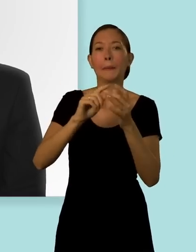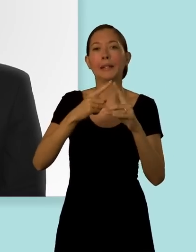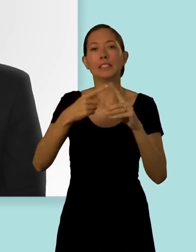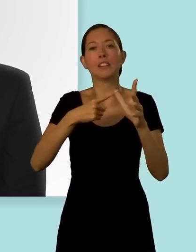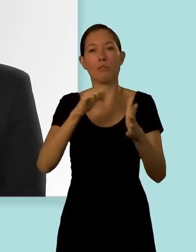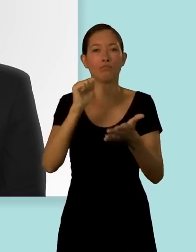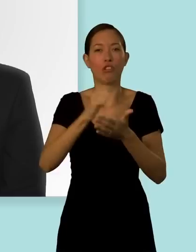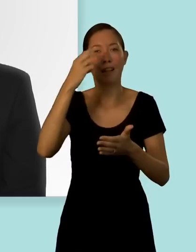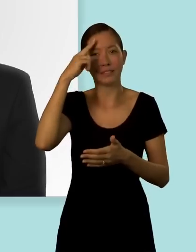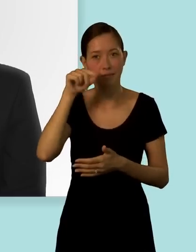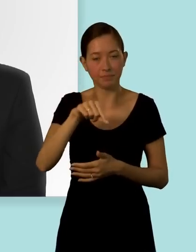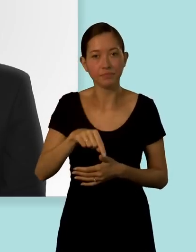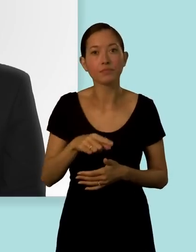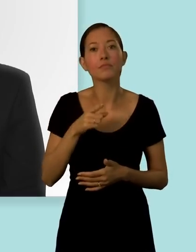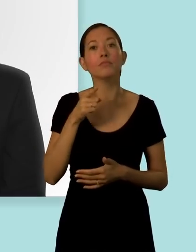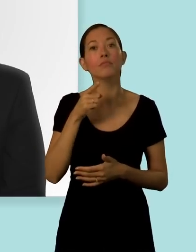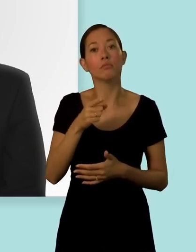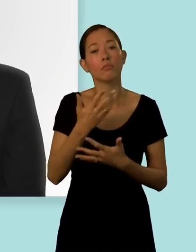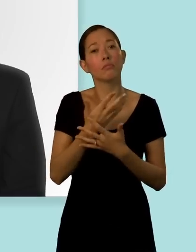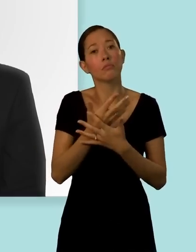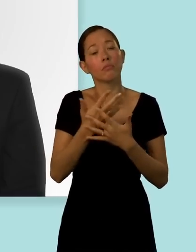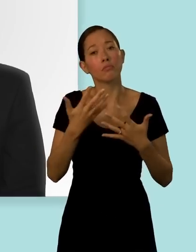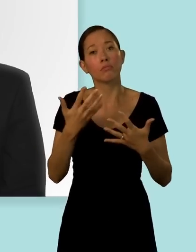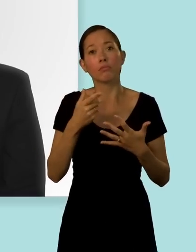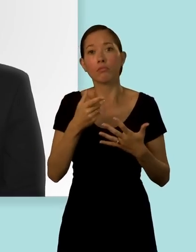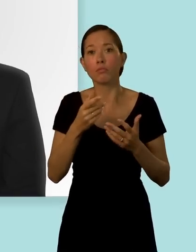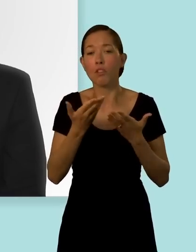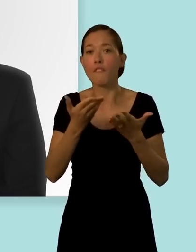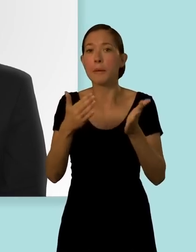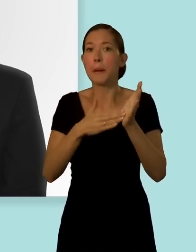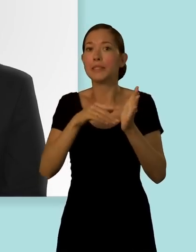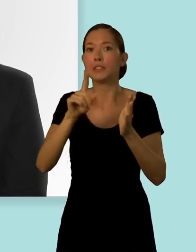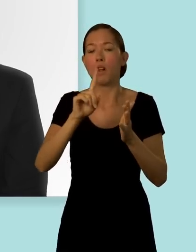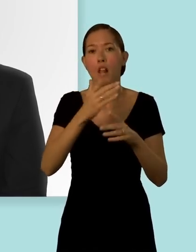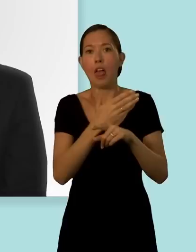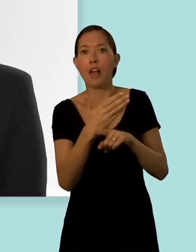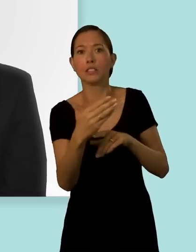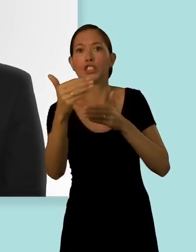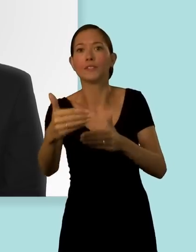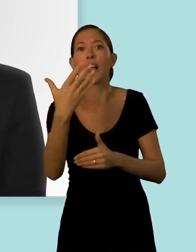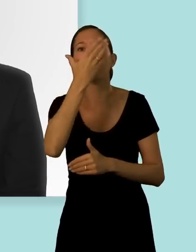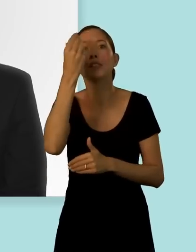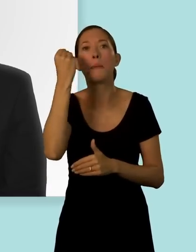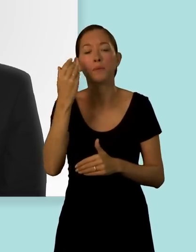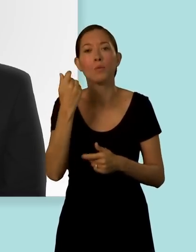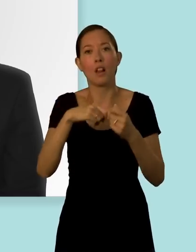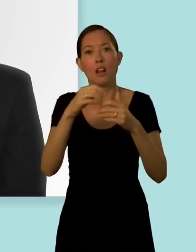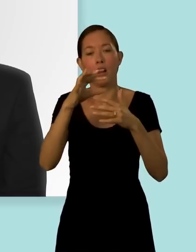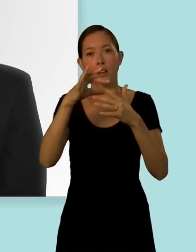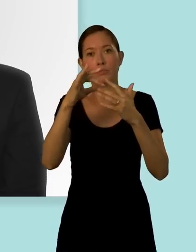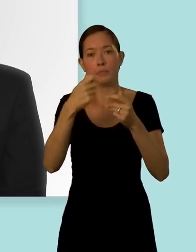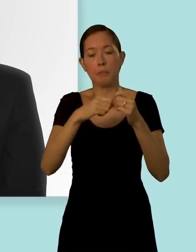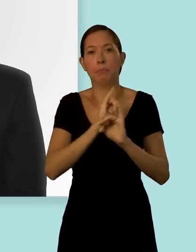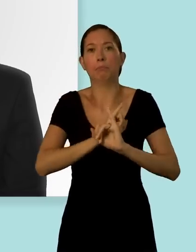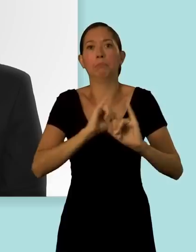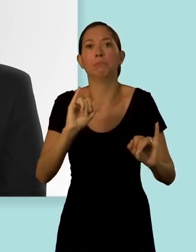to be offered memantine in the later stages of Alzheimer's disease when symptoms become severe. The benefits of memantine are